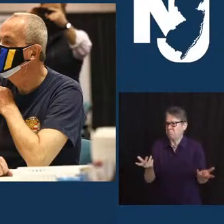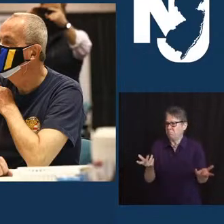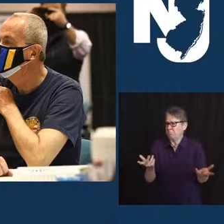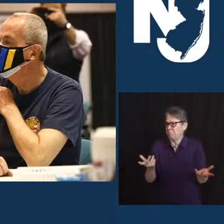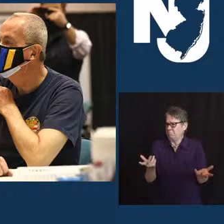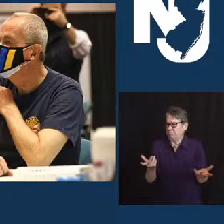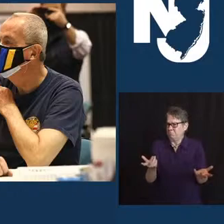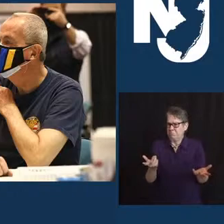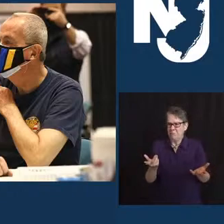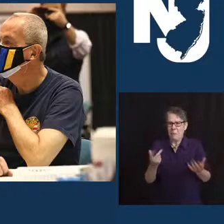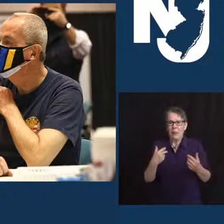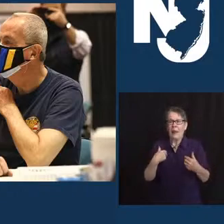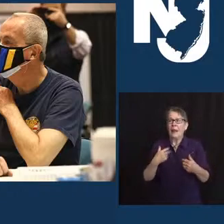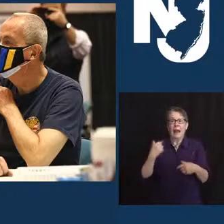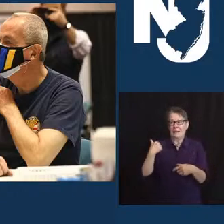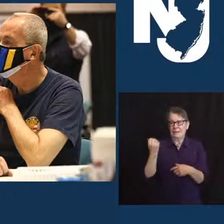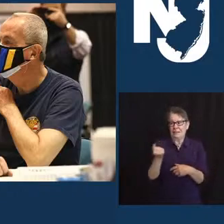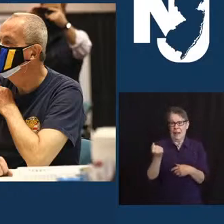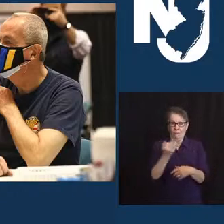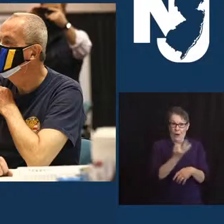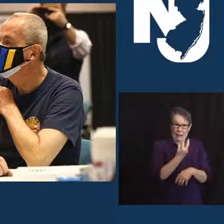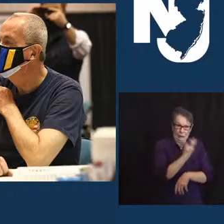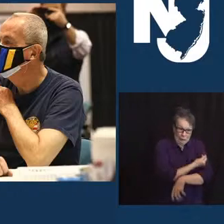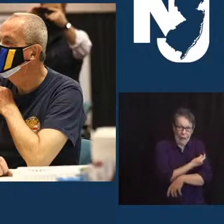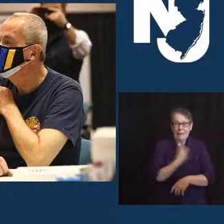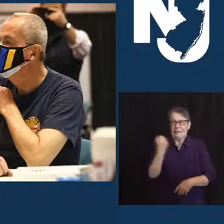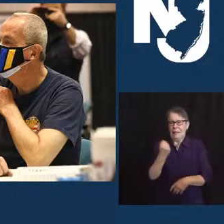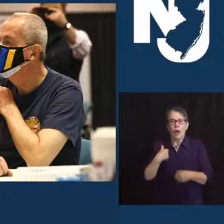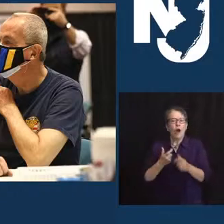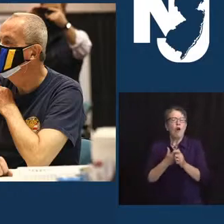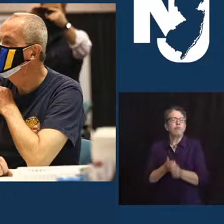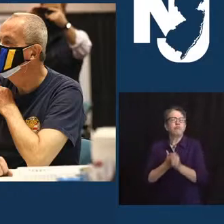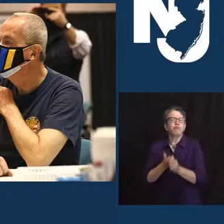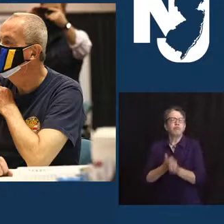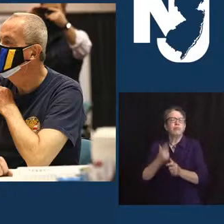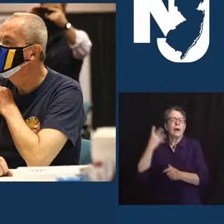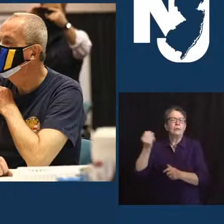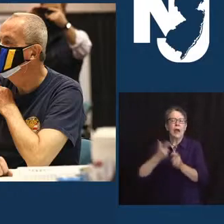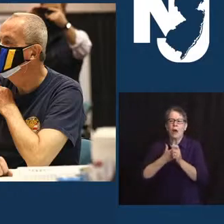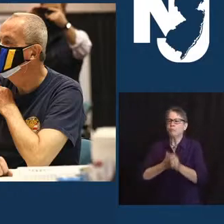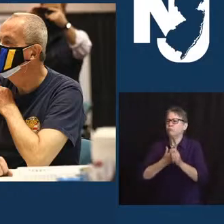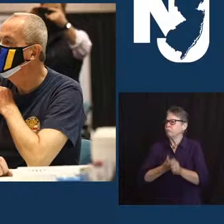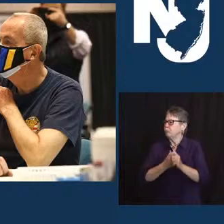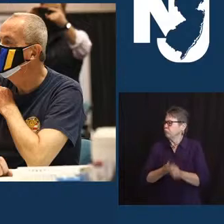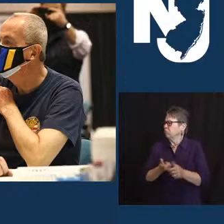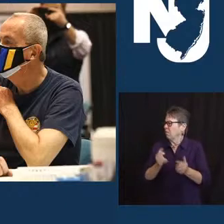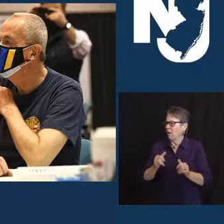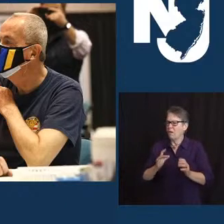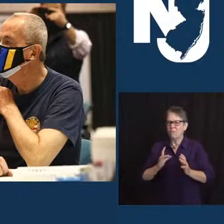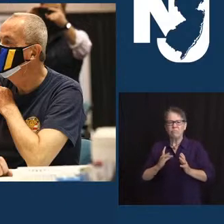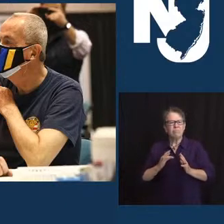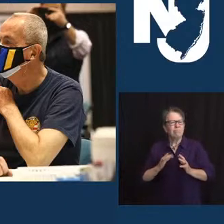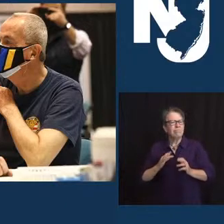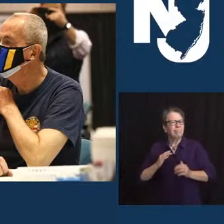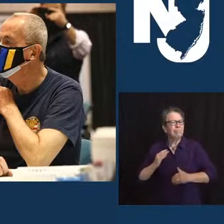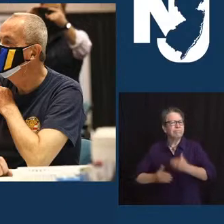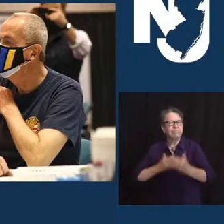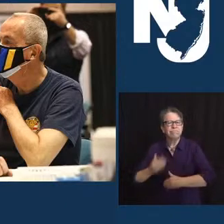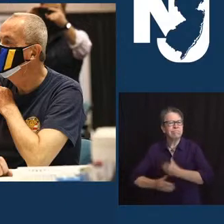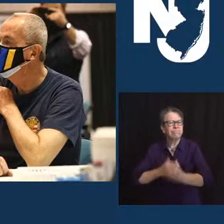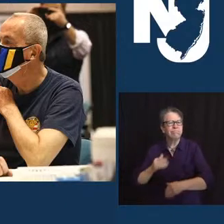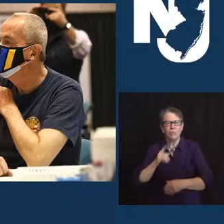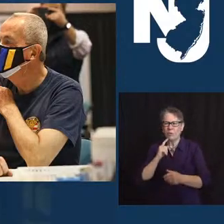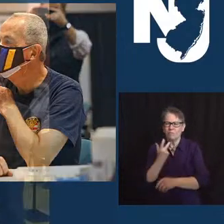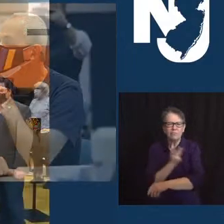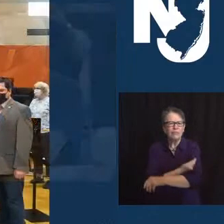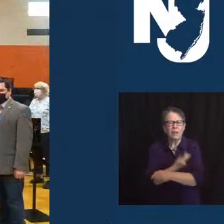And the process was just extraordinary, absolutely extraordinary. And then if that weren't enough, on the next day,